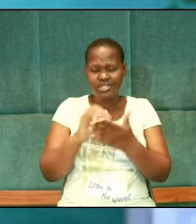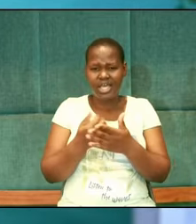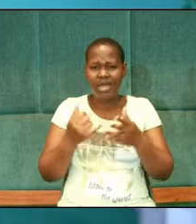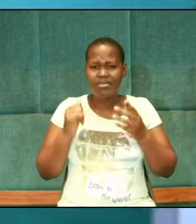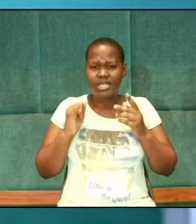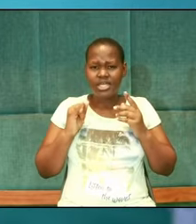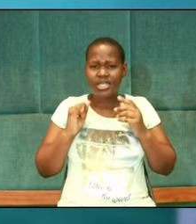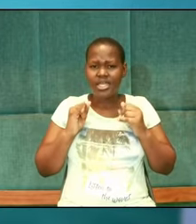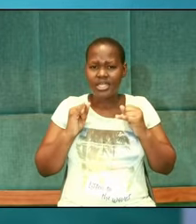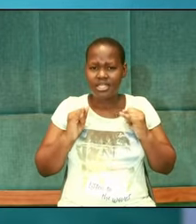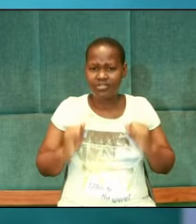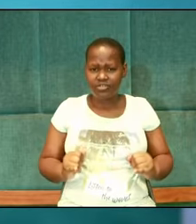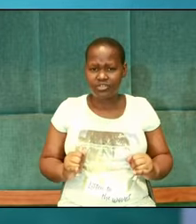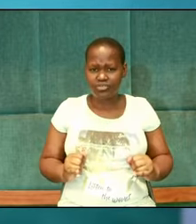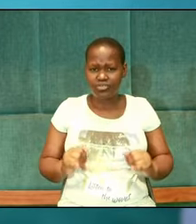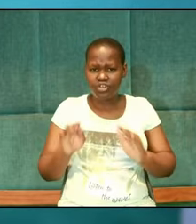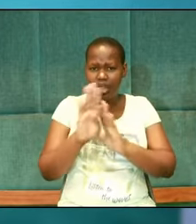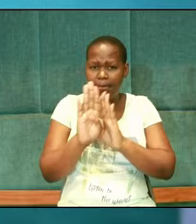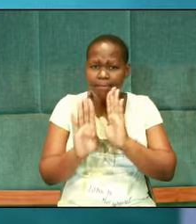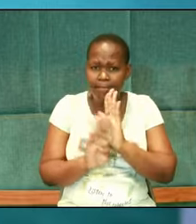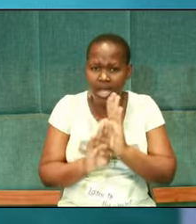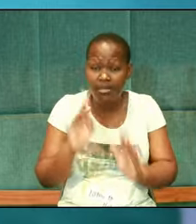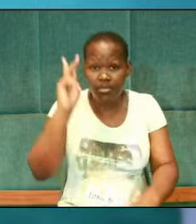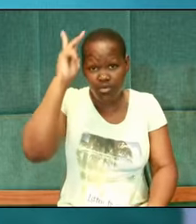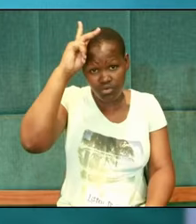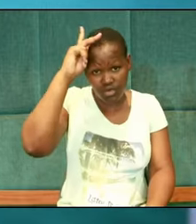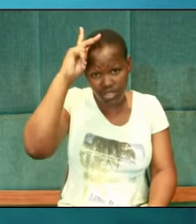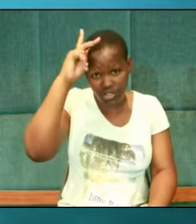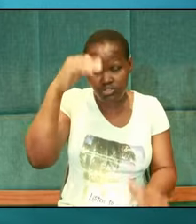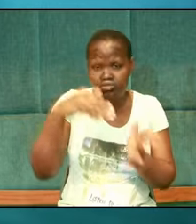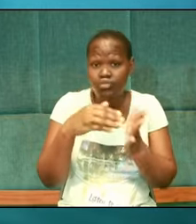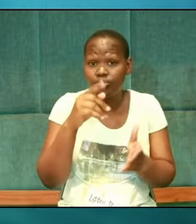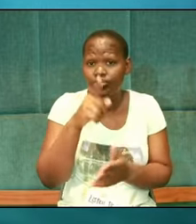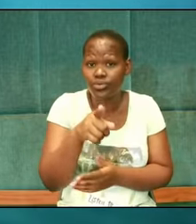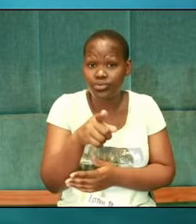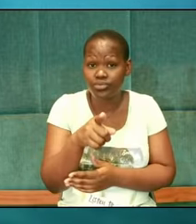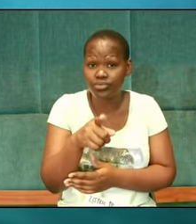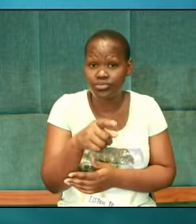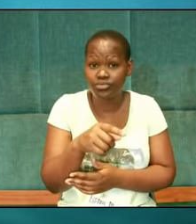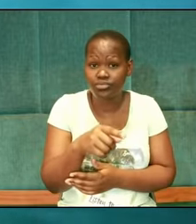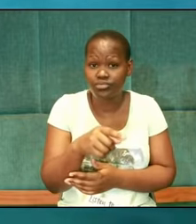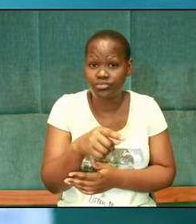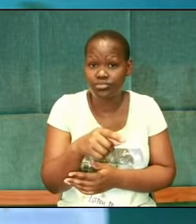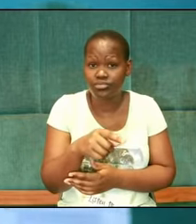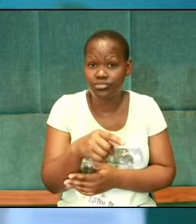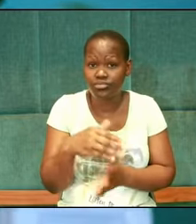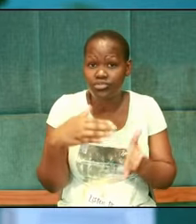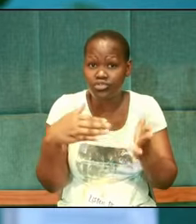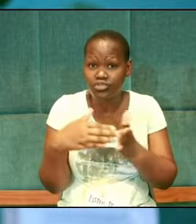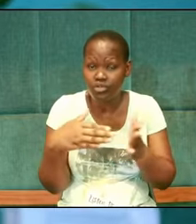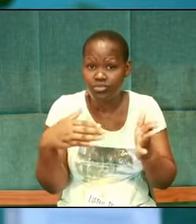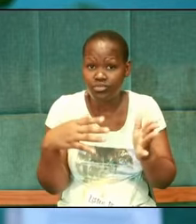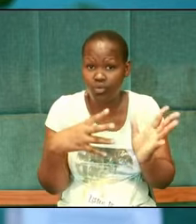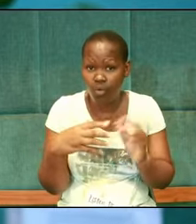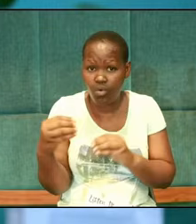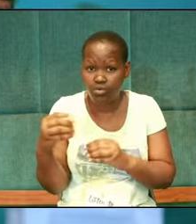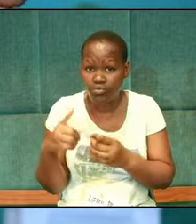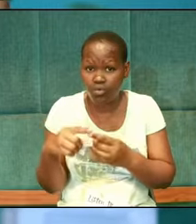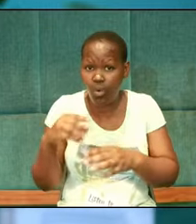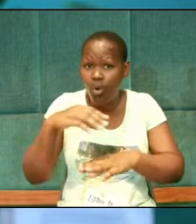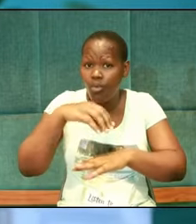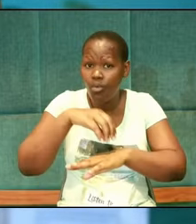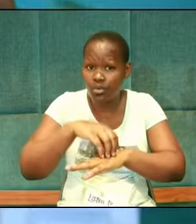of Bible knowledge, they will stop going to the churches they go. A teaspoon. They will stop going to the mosque they go.